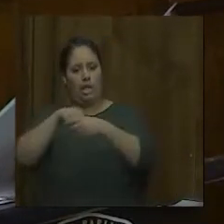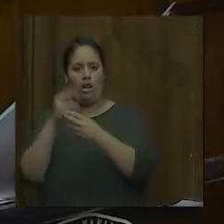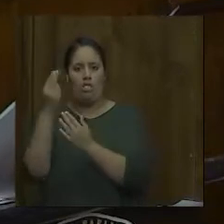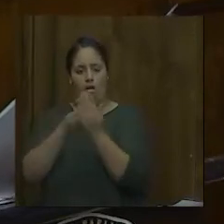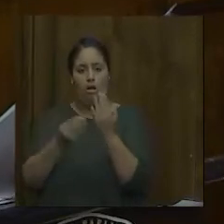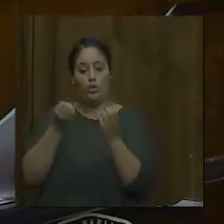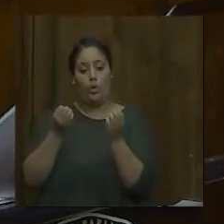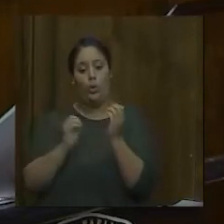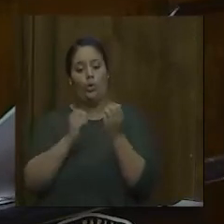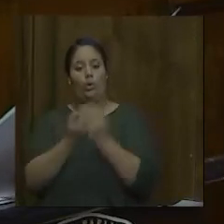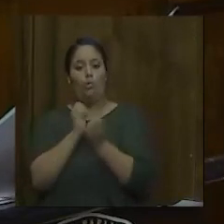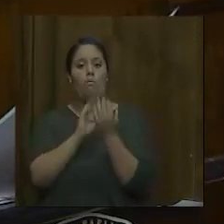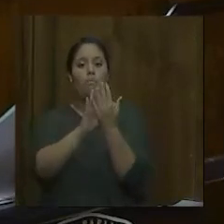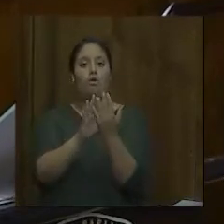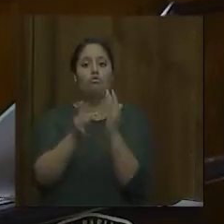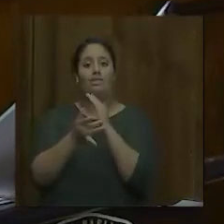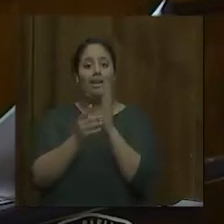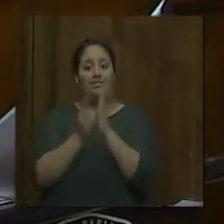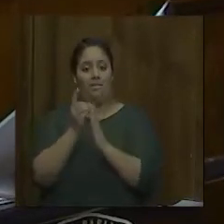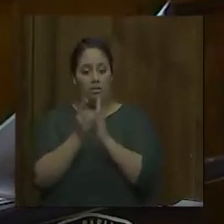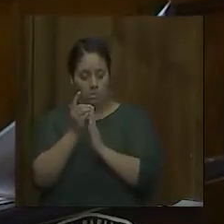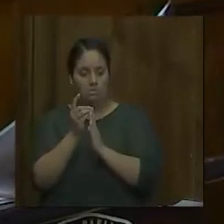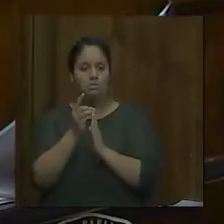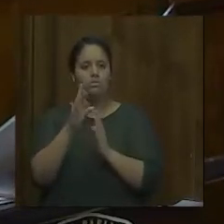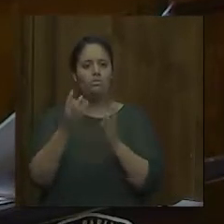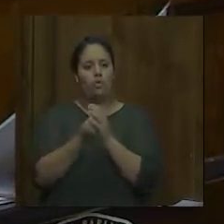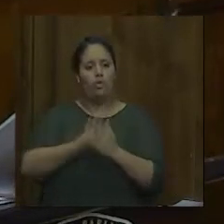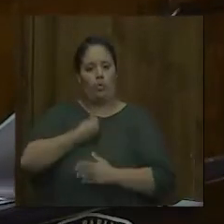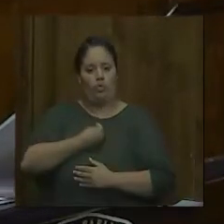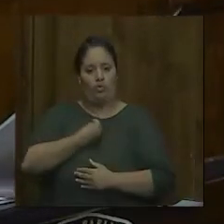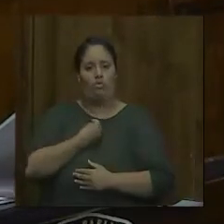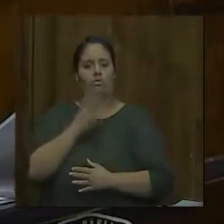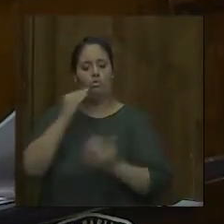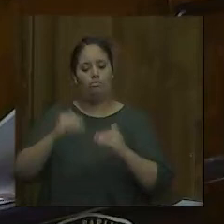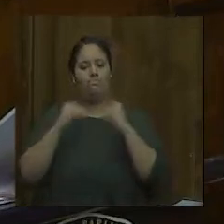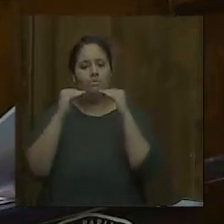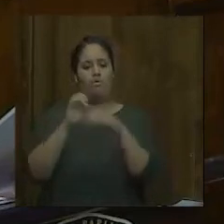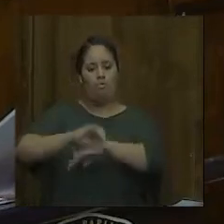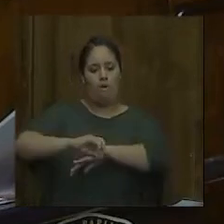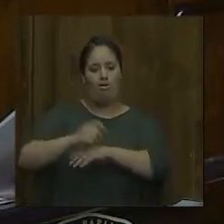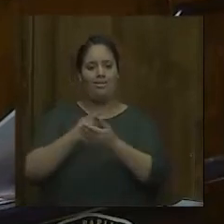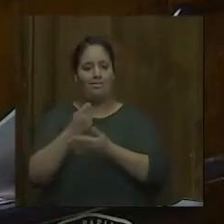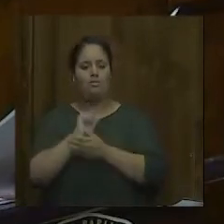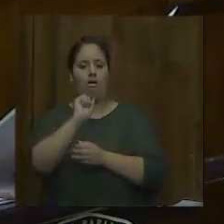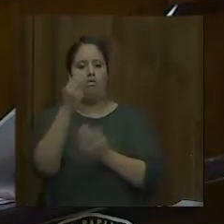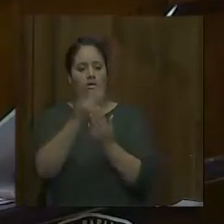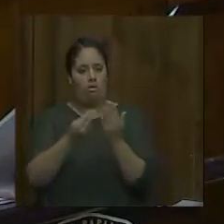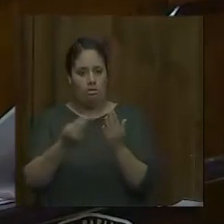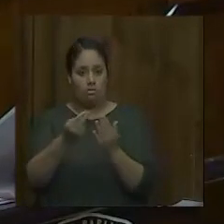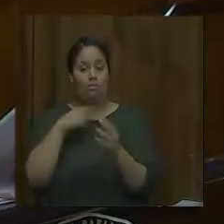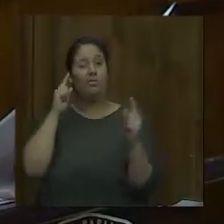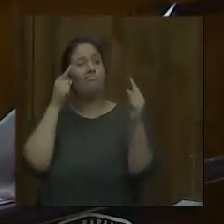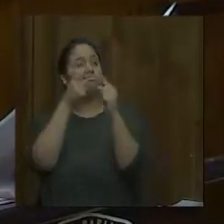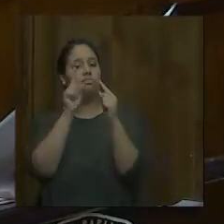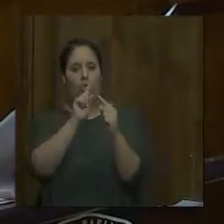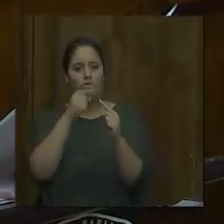craft development has been introduced, whereby museums will be used as outlets to promote, market and sell crafts. Our aim is